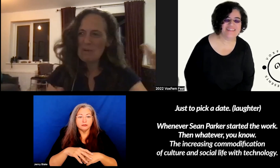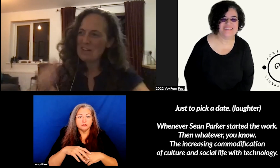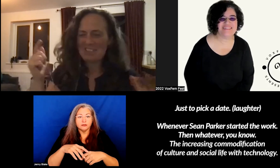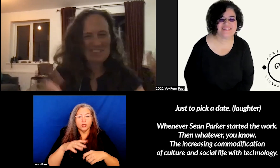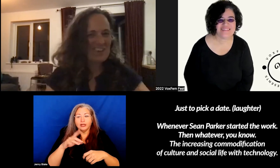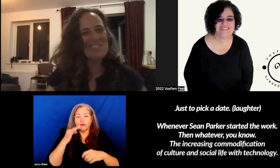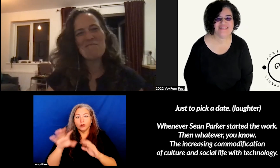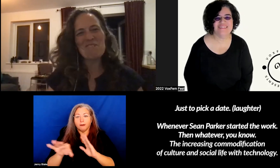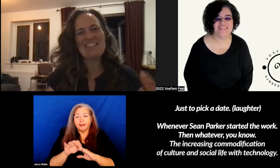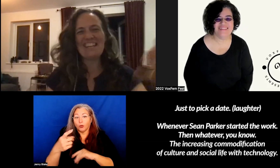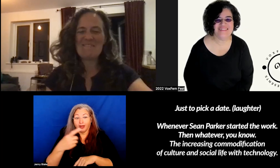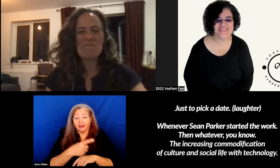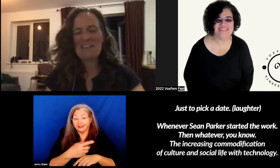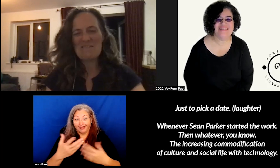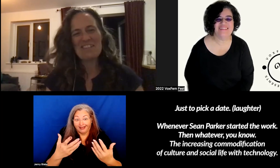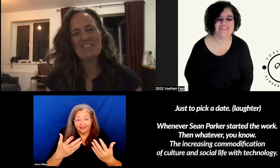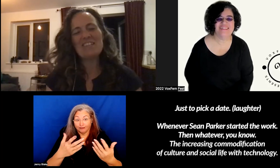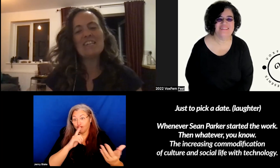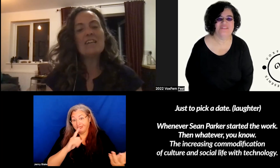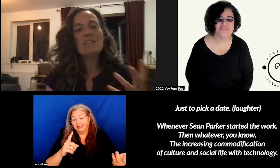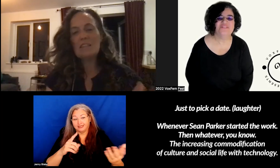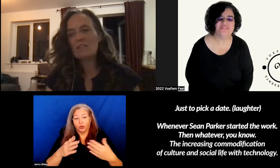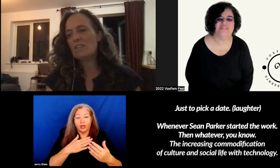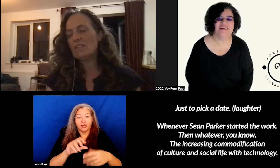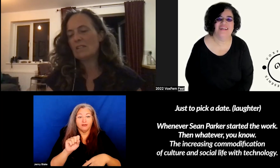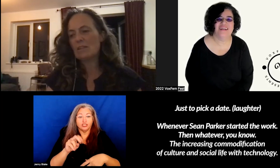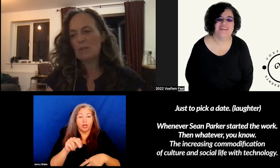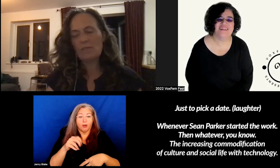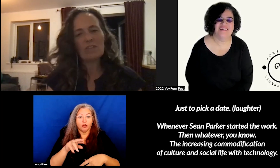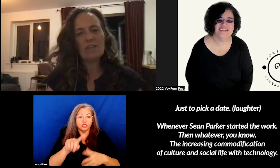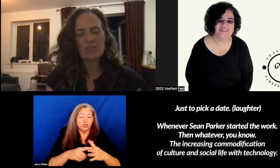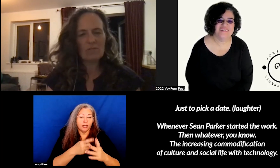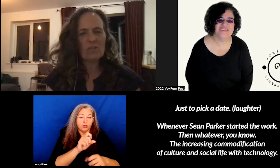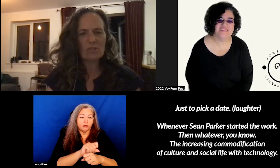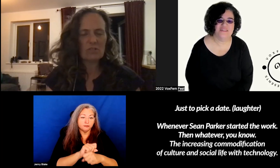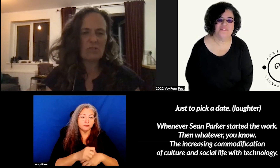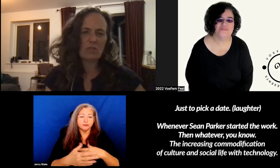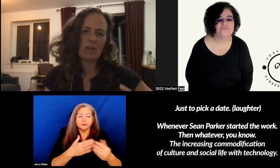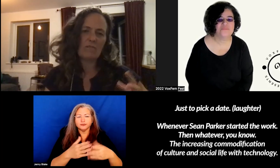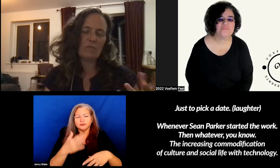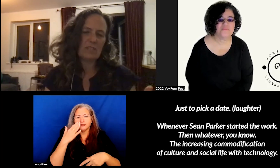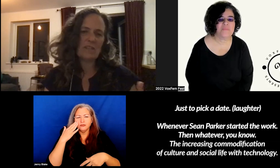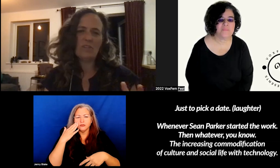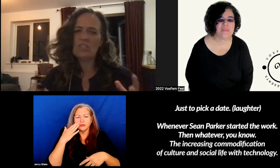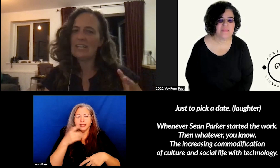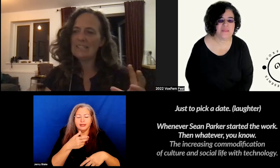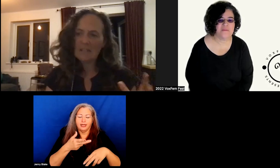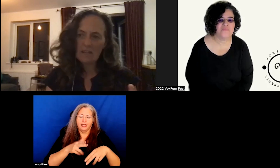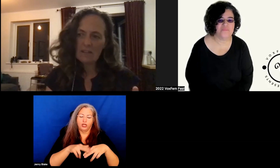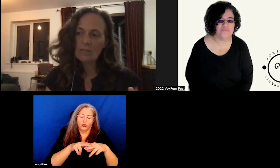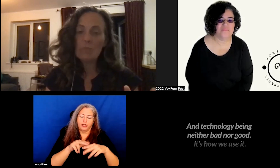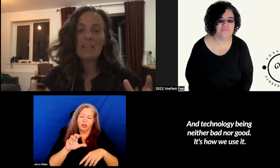whenever Sean Parker started the work, that whatever, you know, the increasing commodification of culture and social life with technology,